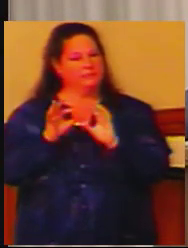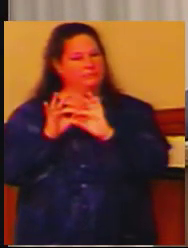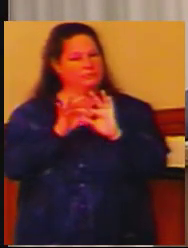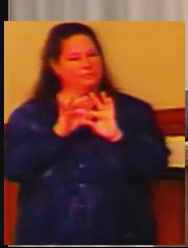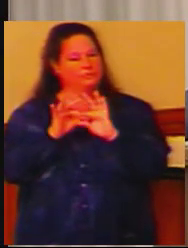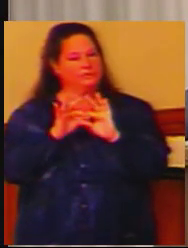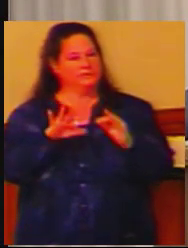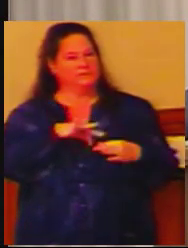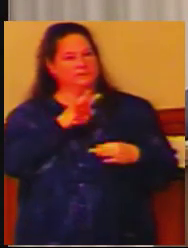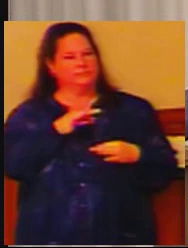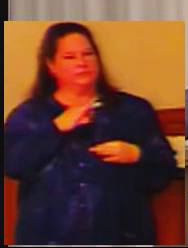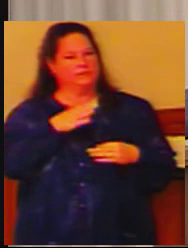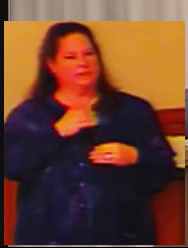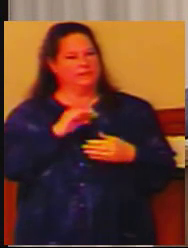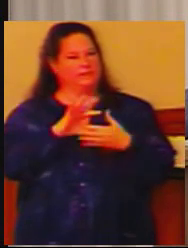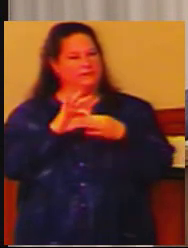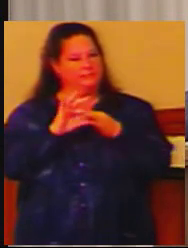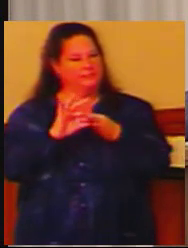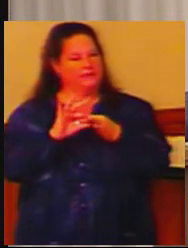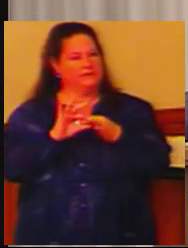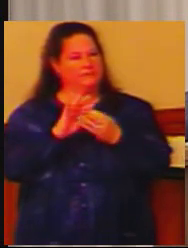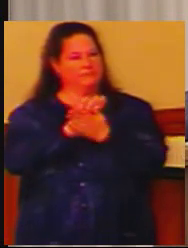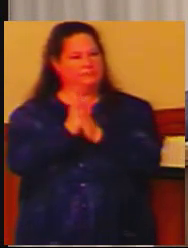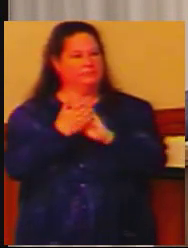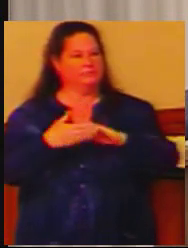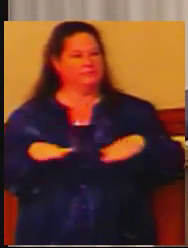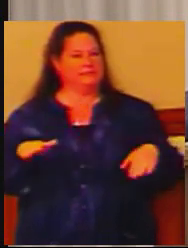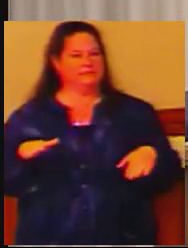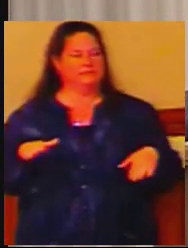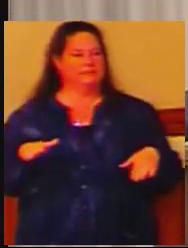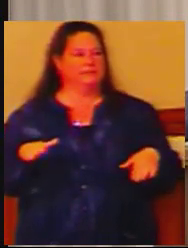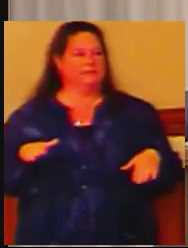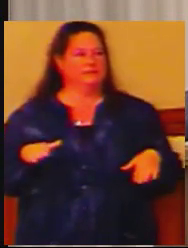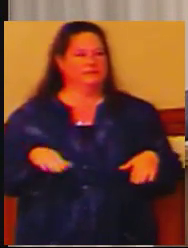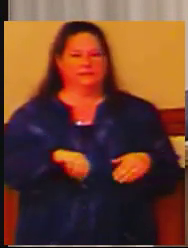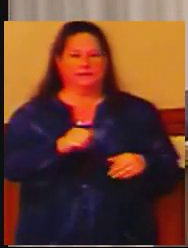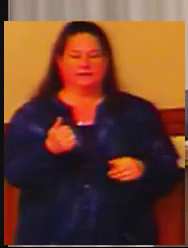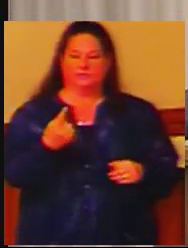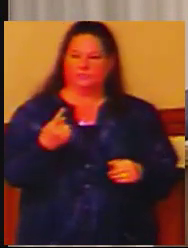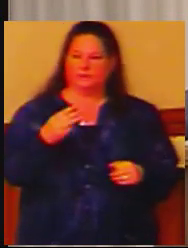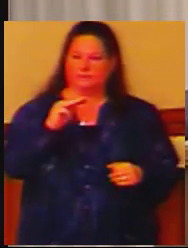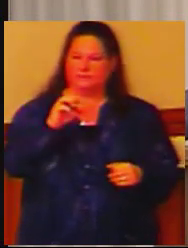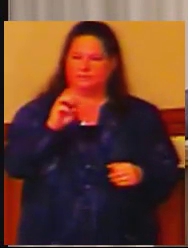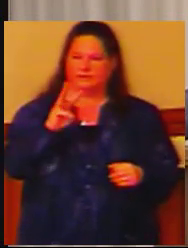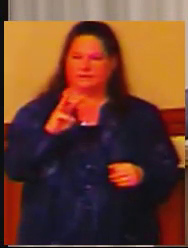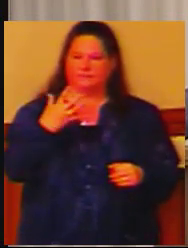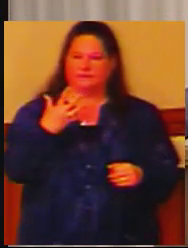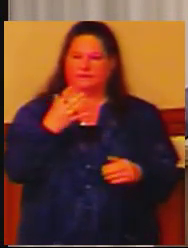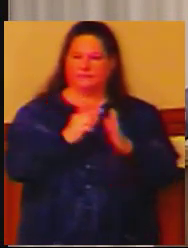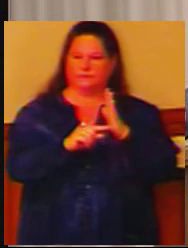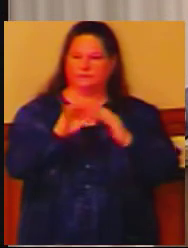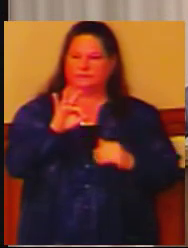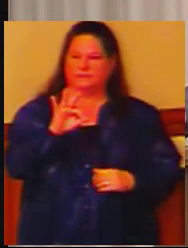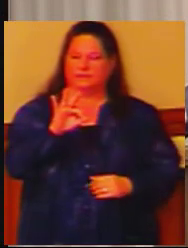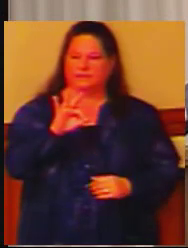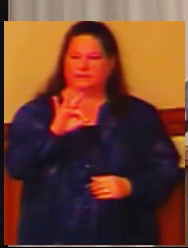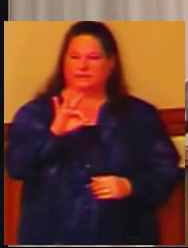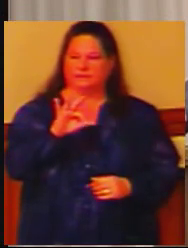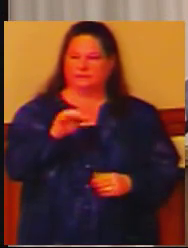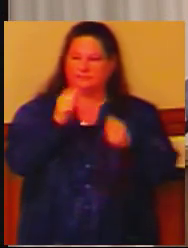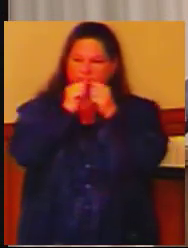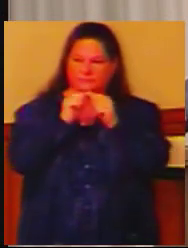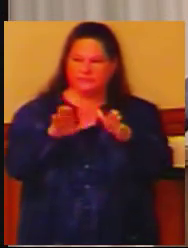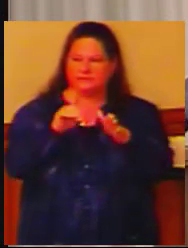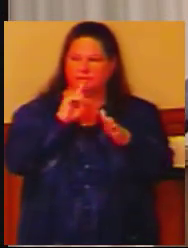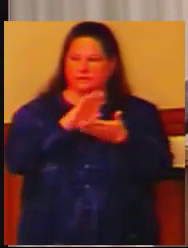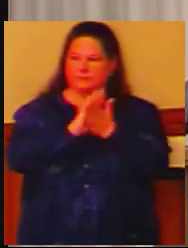the Spirit in the bond of peace. And another one in Matthew 5:9, blessed